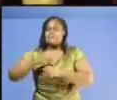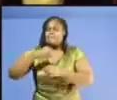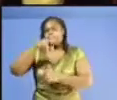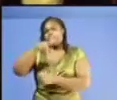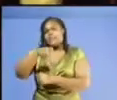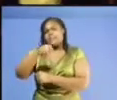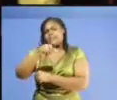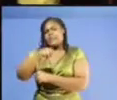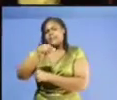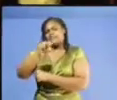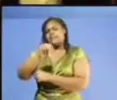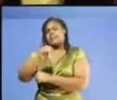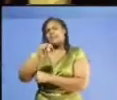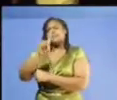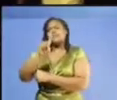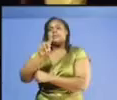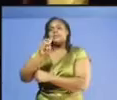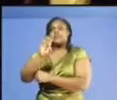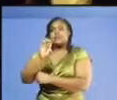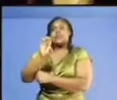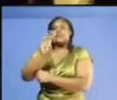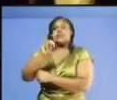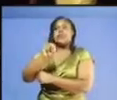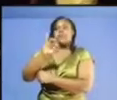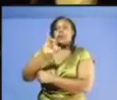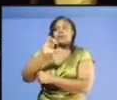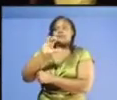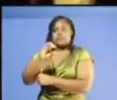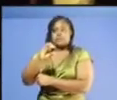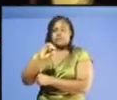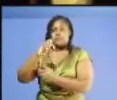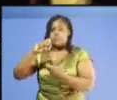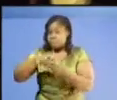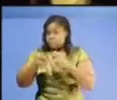problems or purposeful praise.